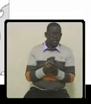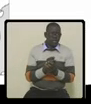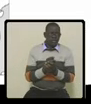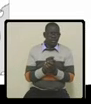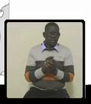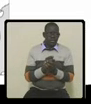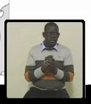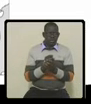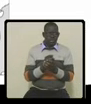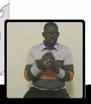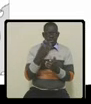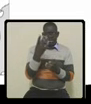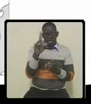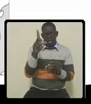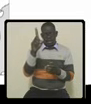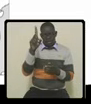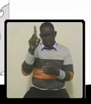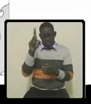is just under